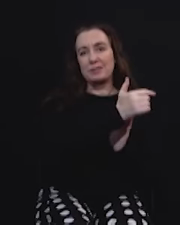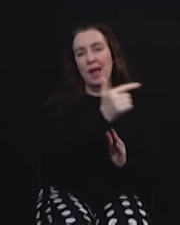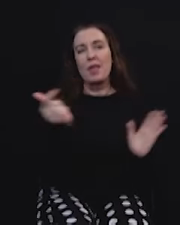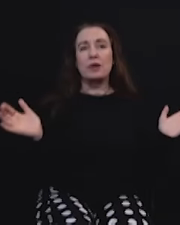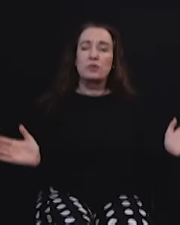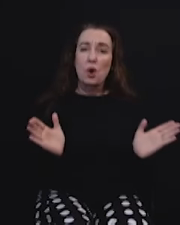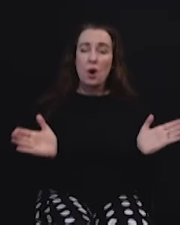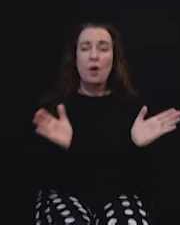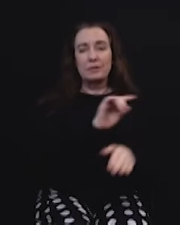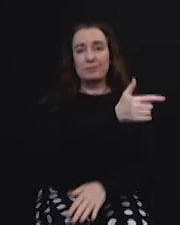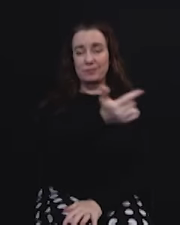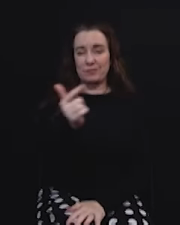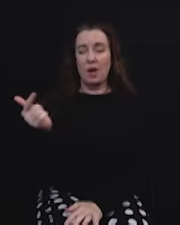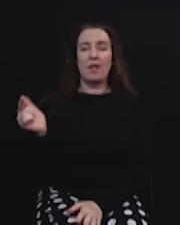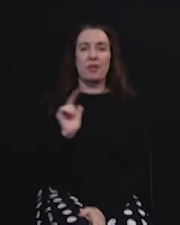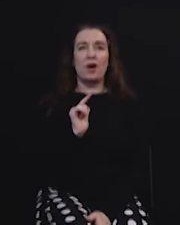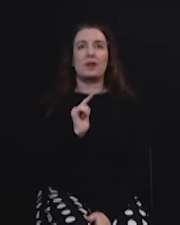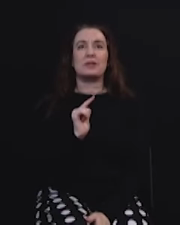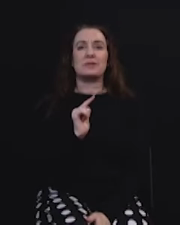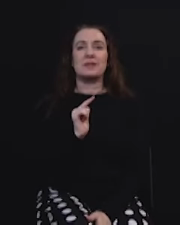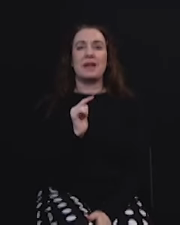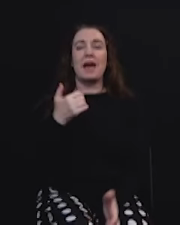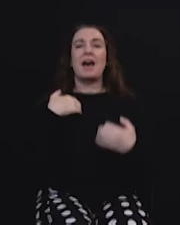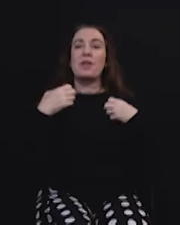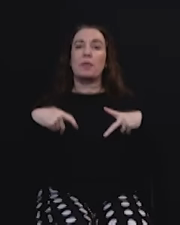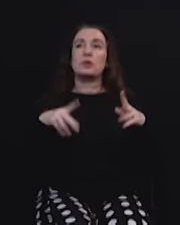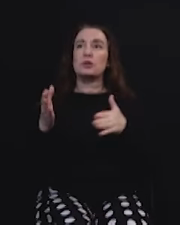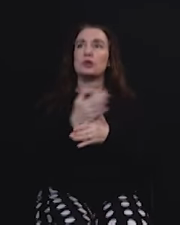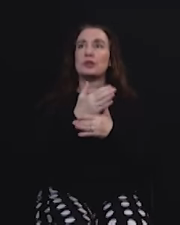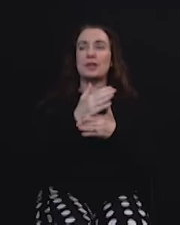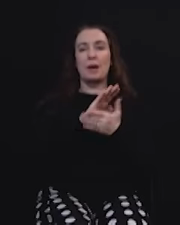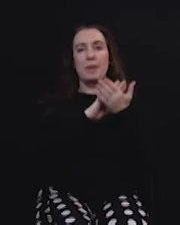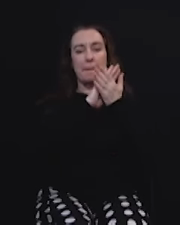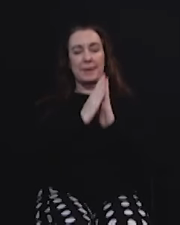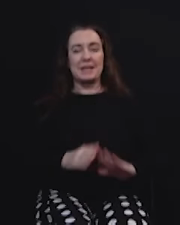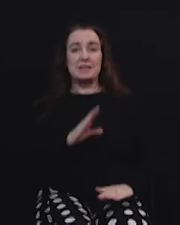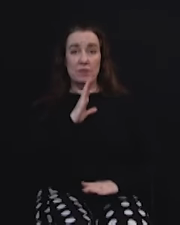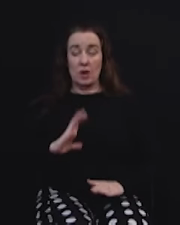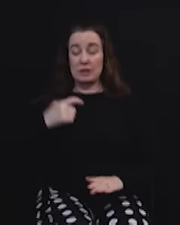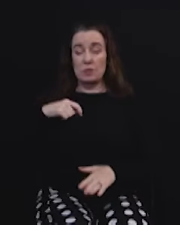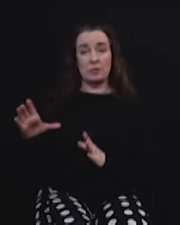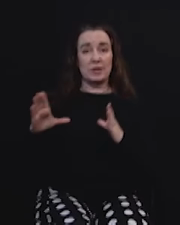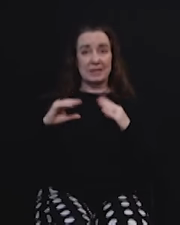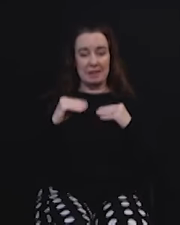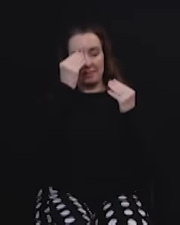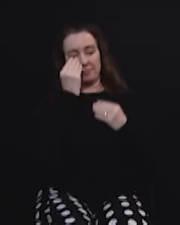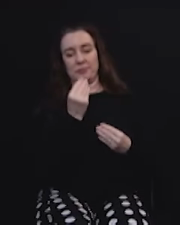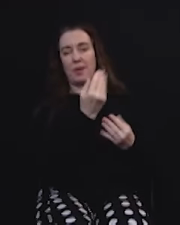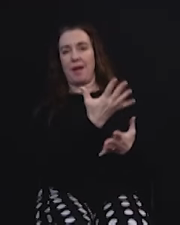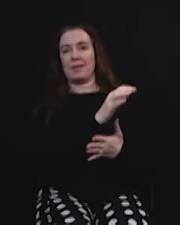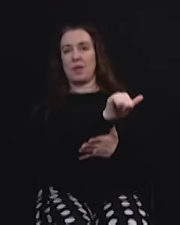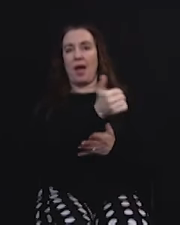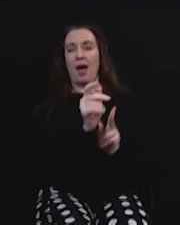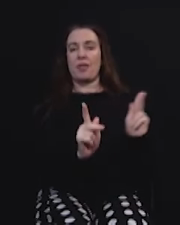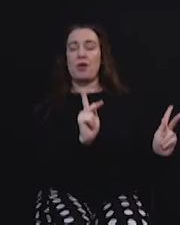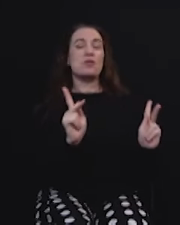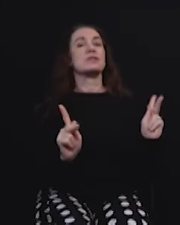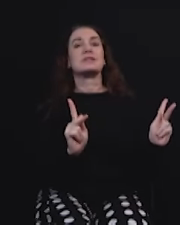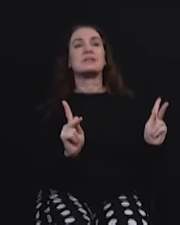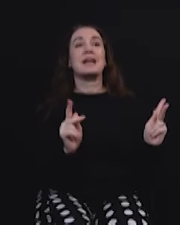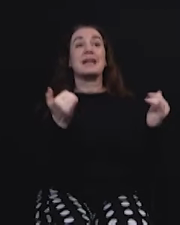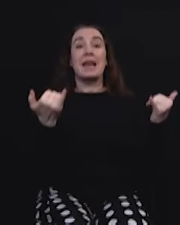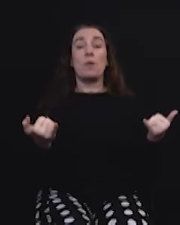other. Okay. Get a chance to share the peace of Christ that we have received with one another. And I